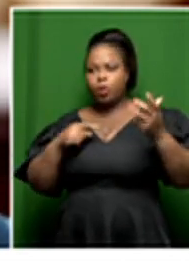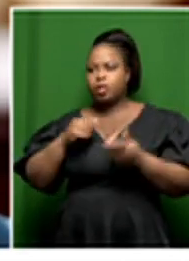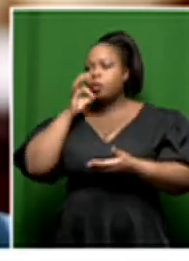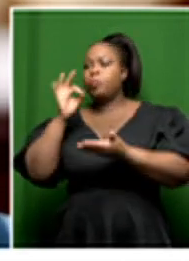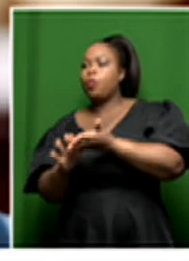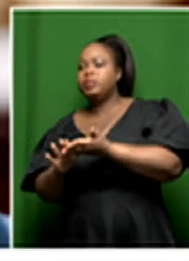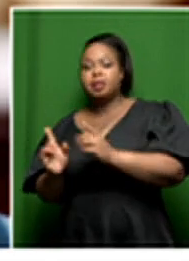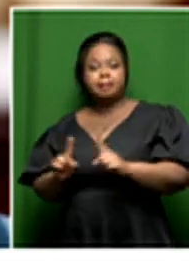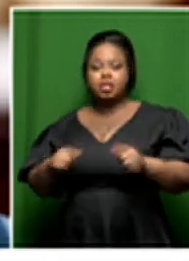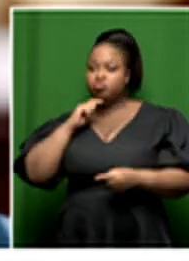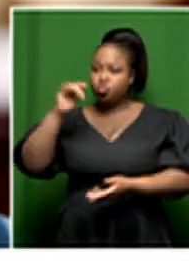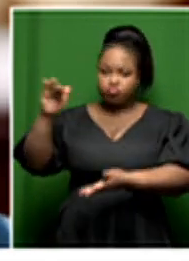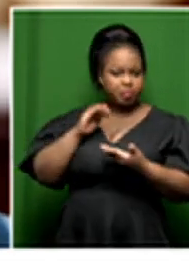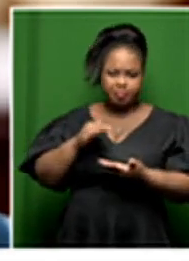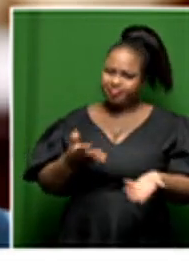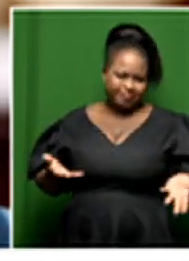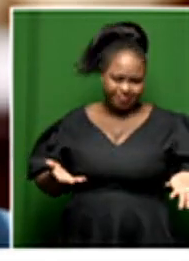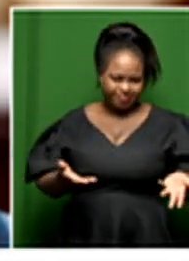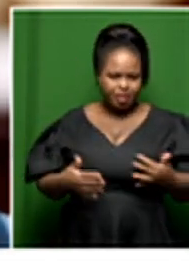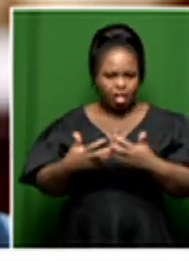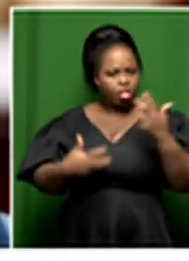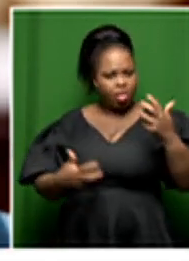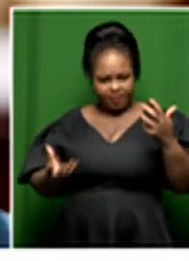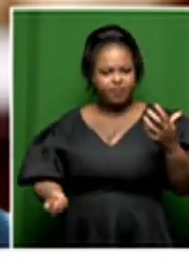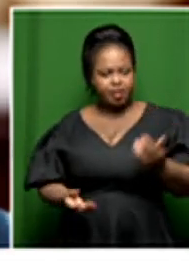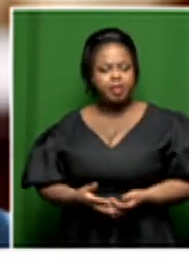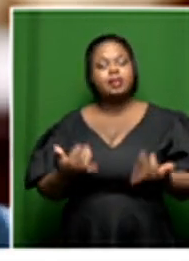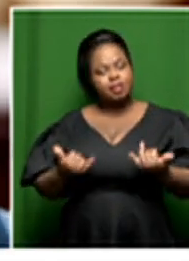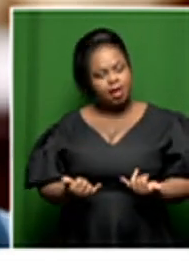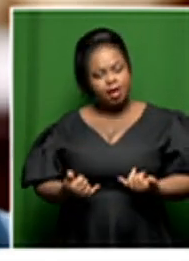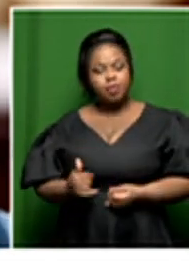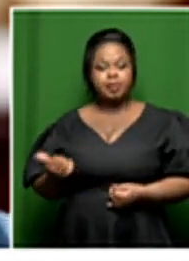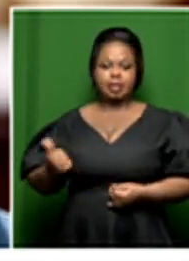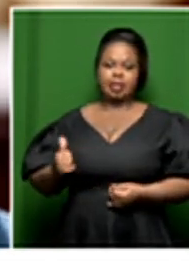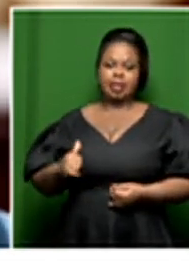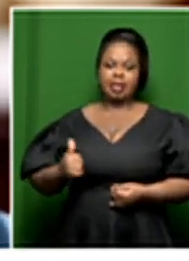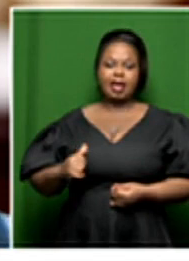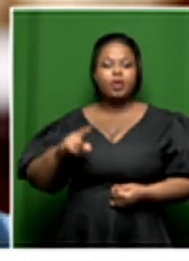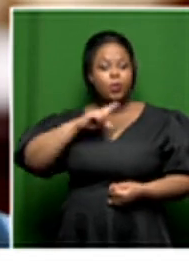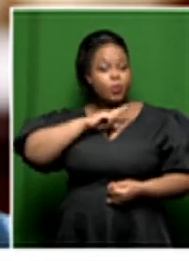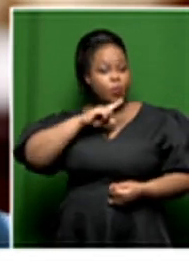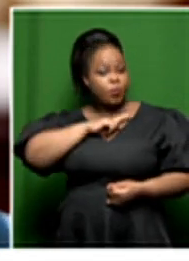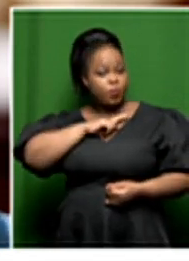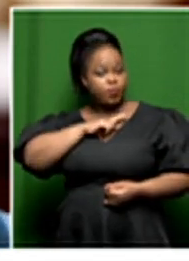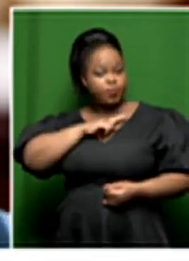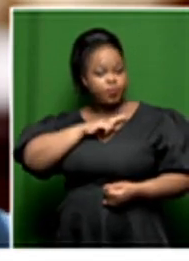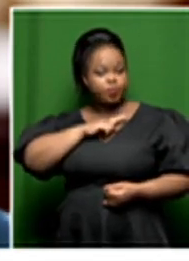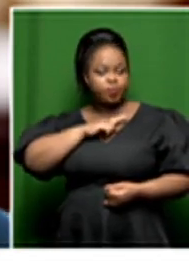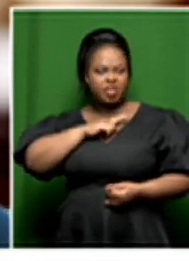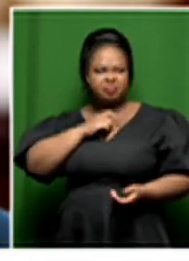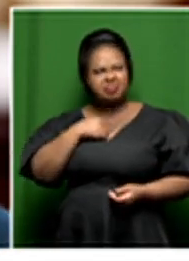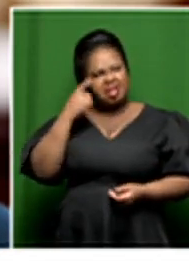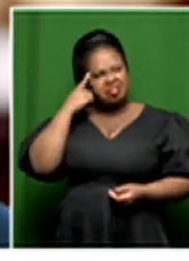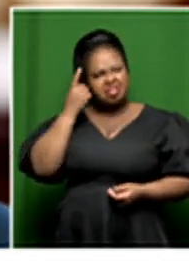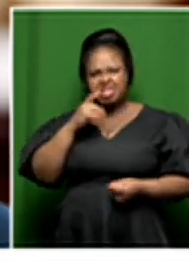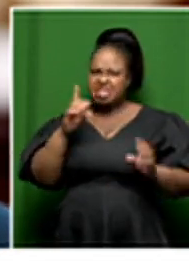and the actual vaccines on the ground. Yeah. We now find ourselves in the very fortunate position that we have, and I believe the